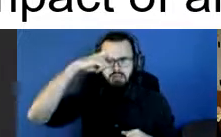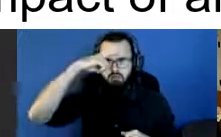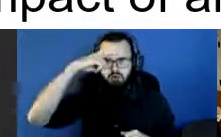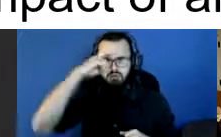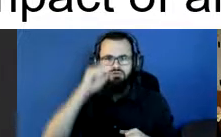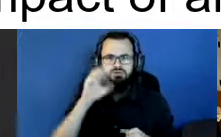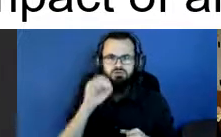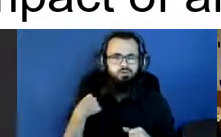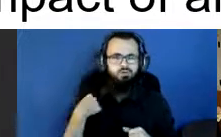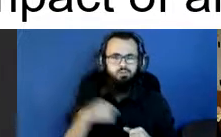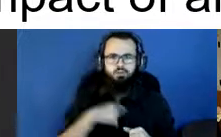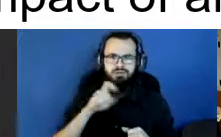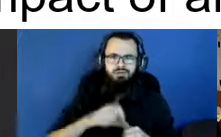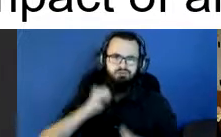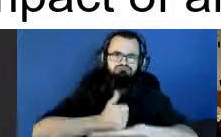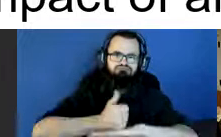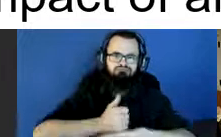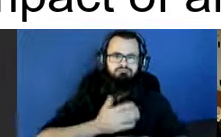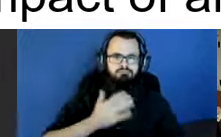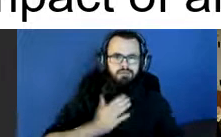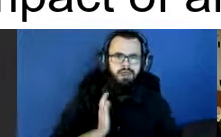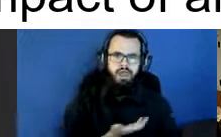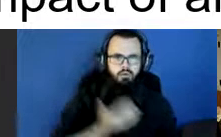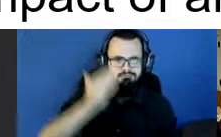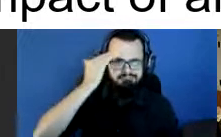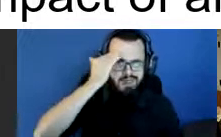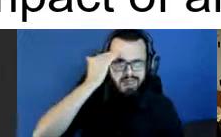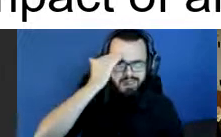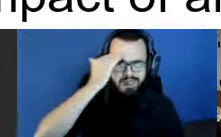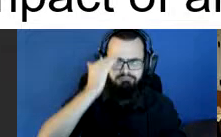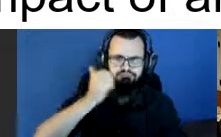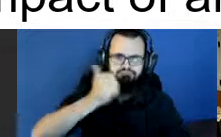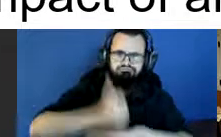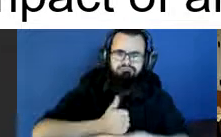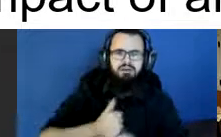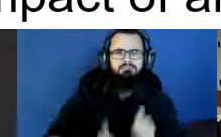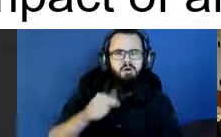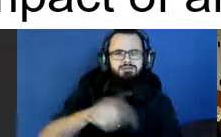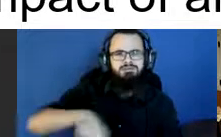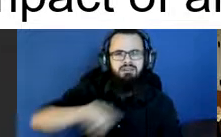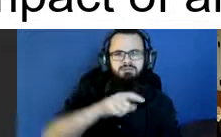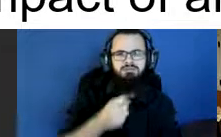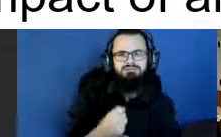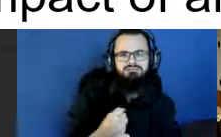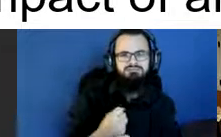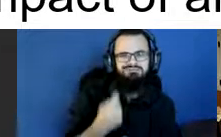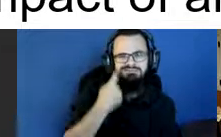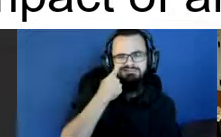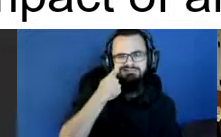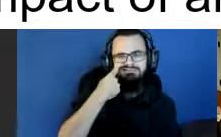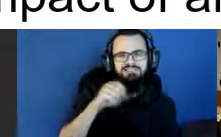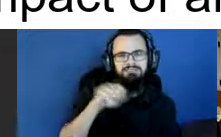online last year, and so maybe didn't need to be as aware of the protocols as you will be now. So we want to make sure that you're aware of